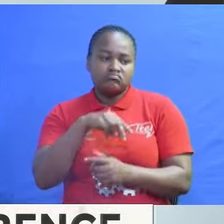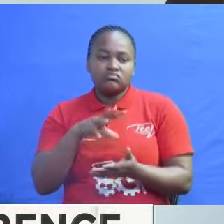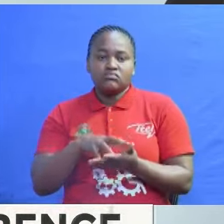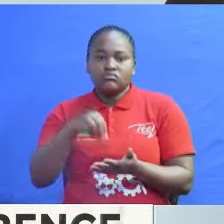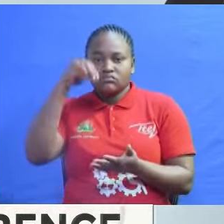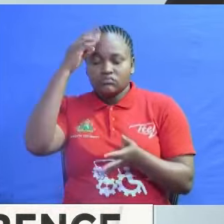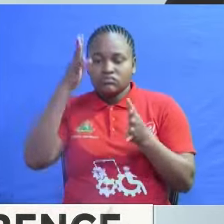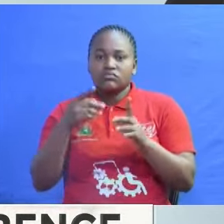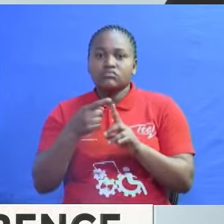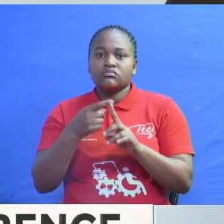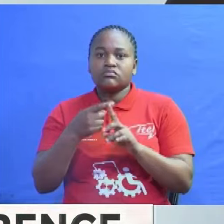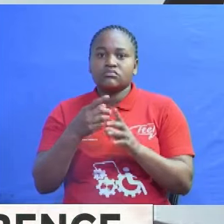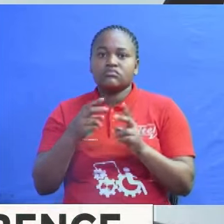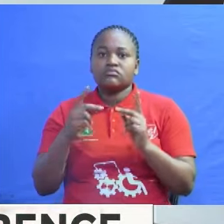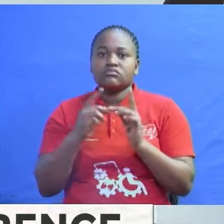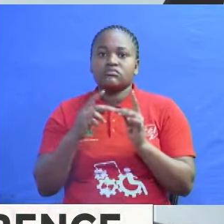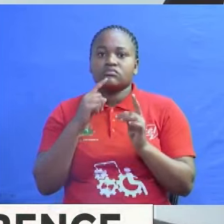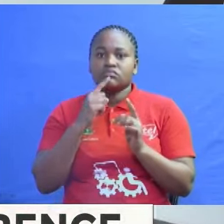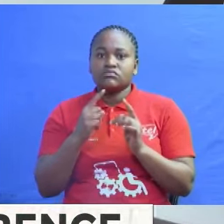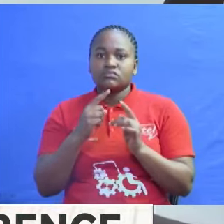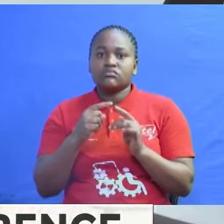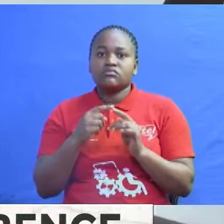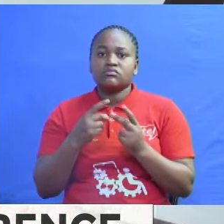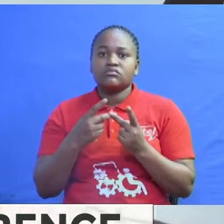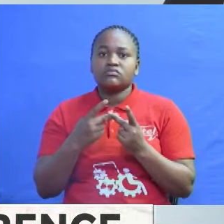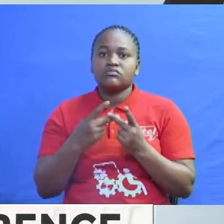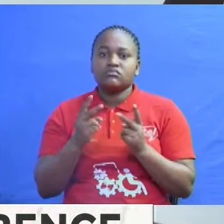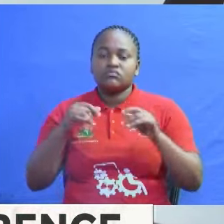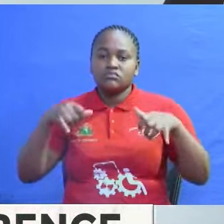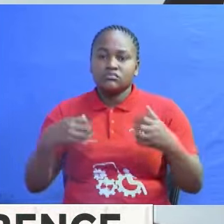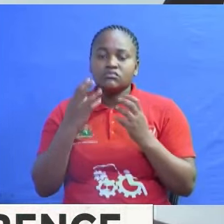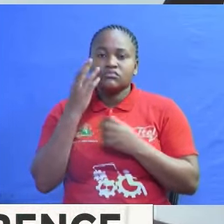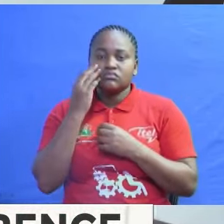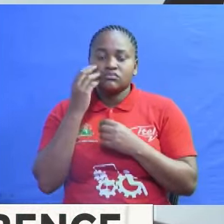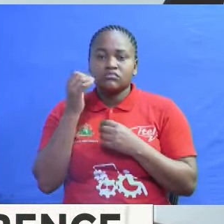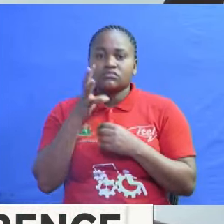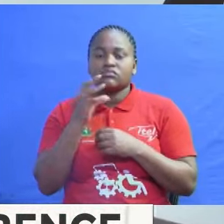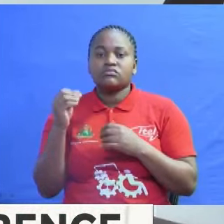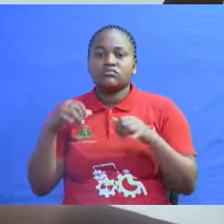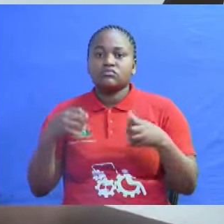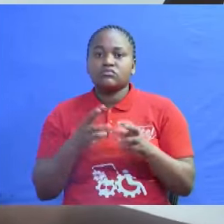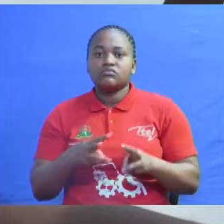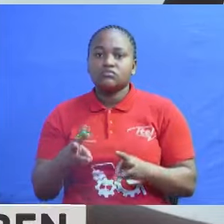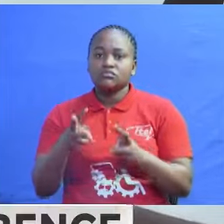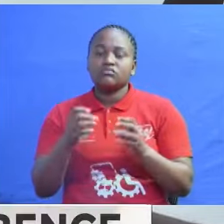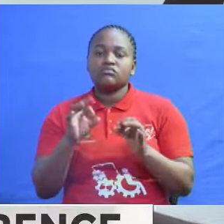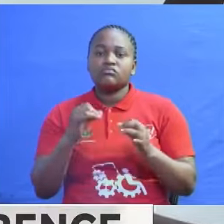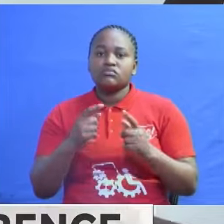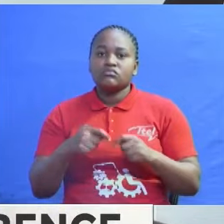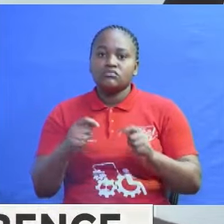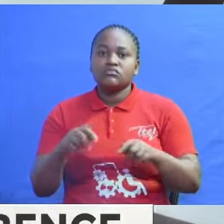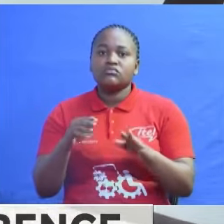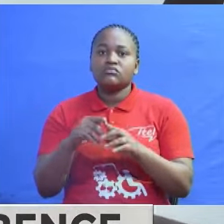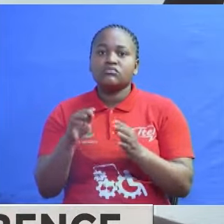virtually, but it was a big challenge. So it is a new experience and a new way of trying to